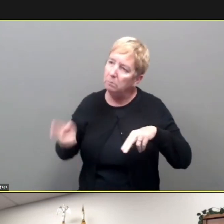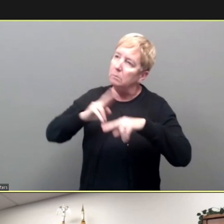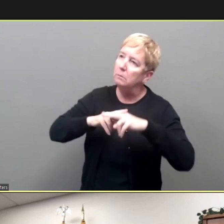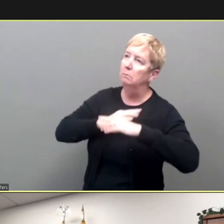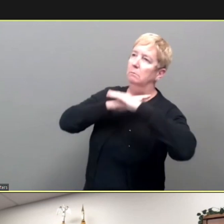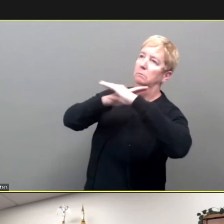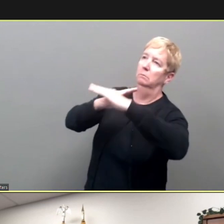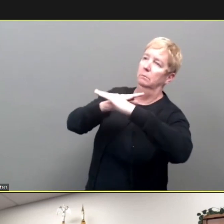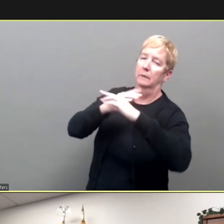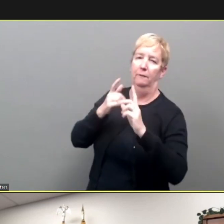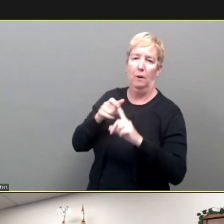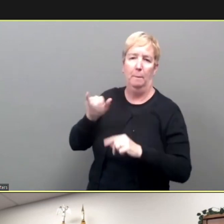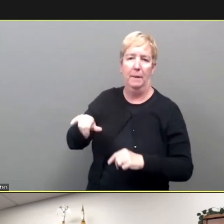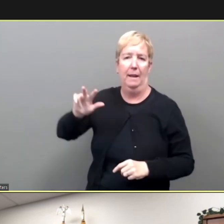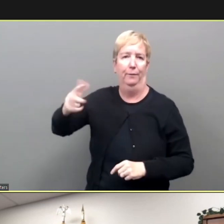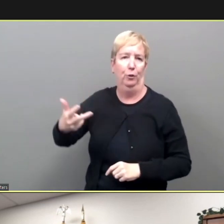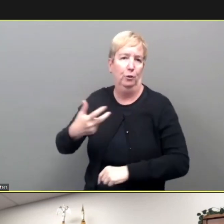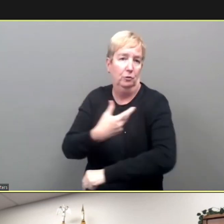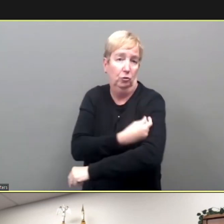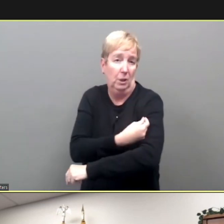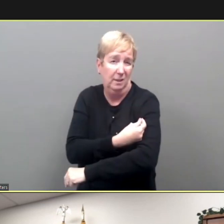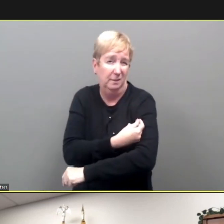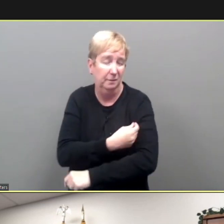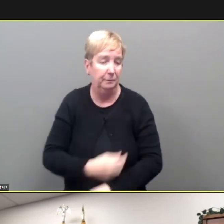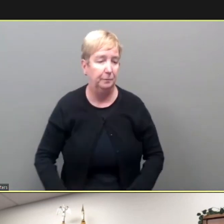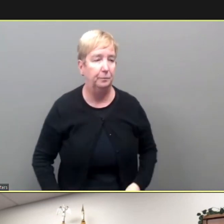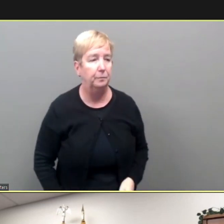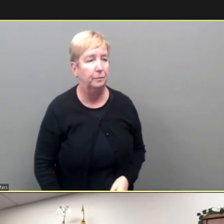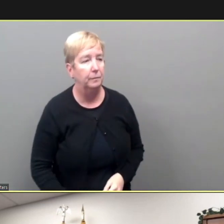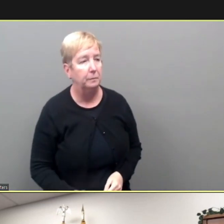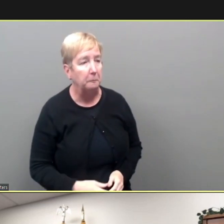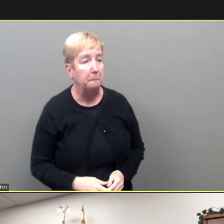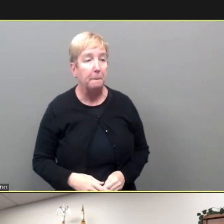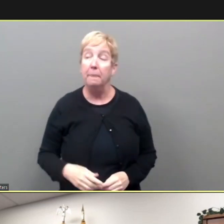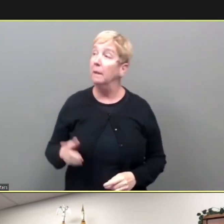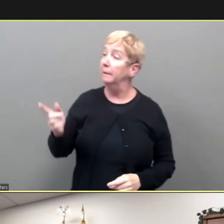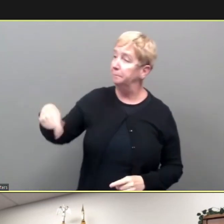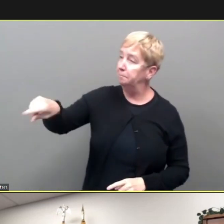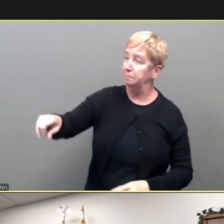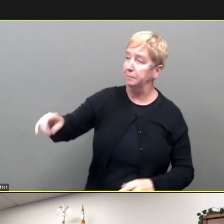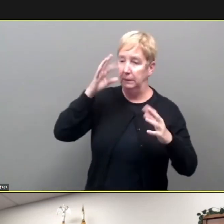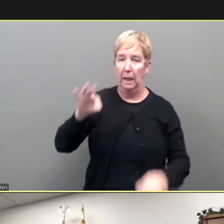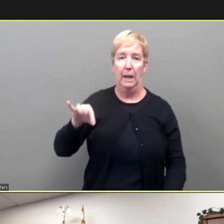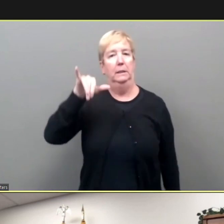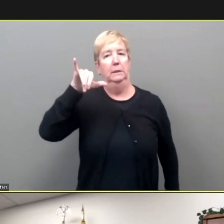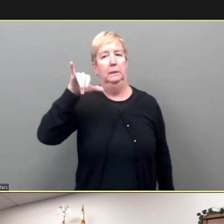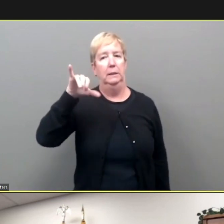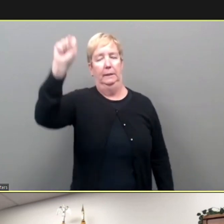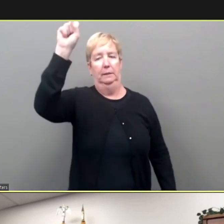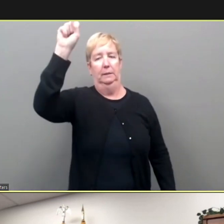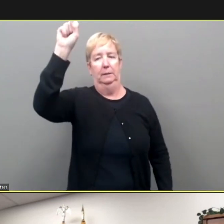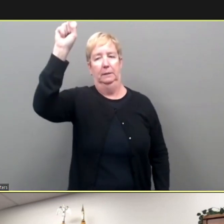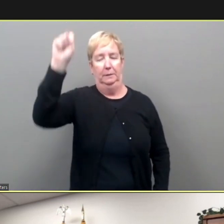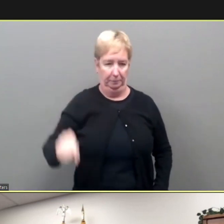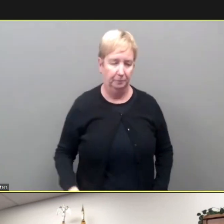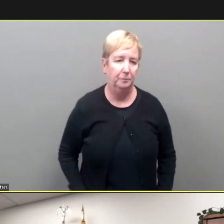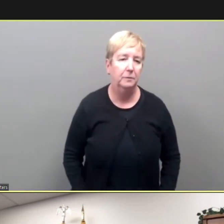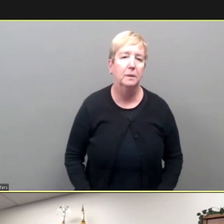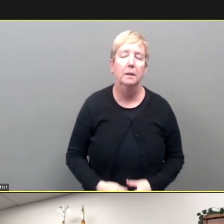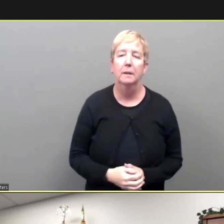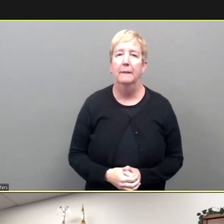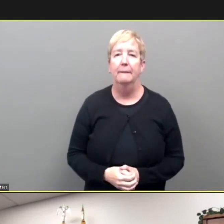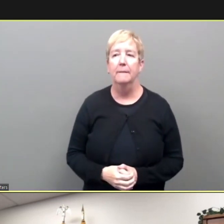third dose. So it was a definite yes. Christine, please weigh in because you're also reading all